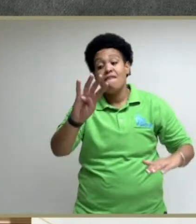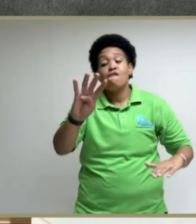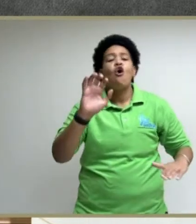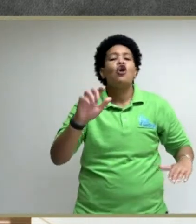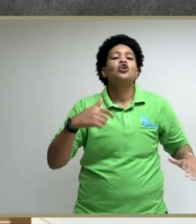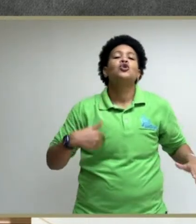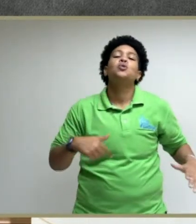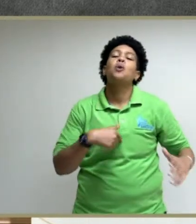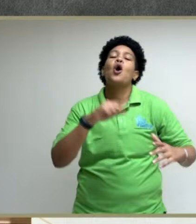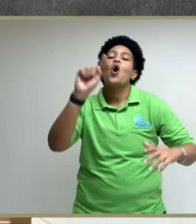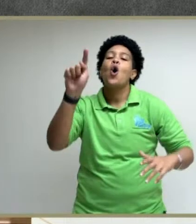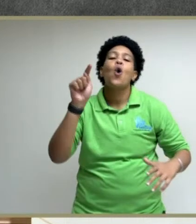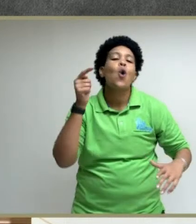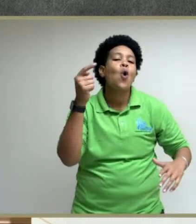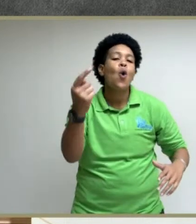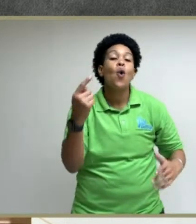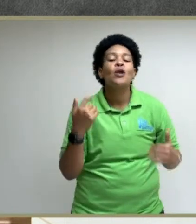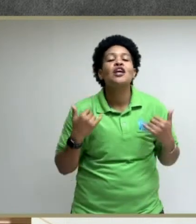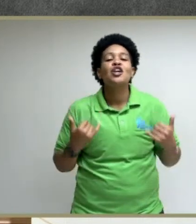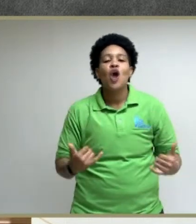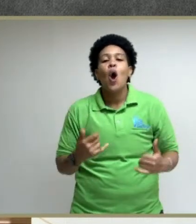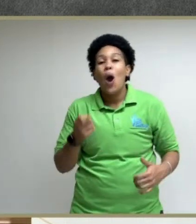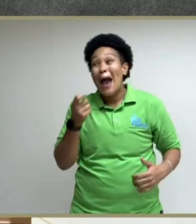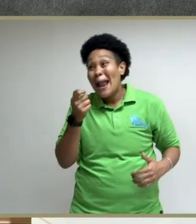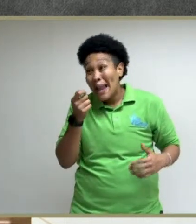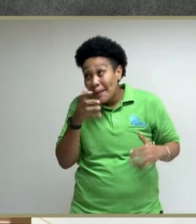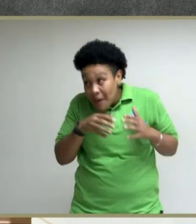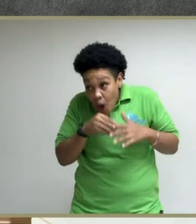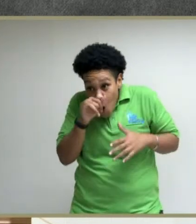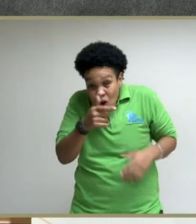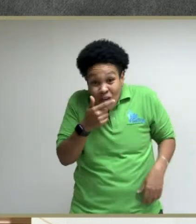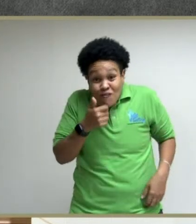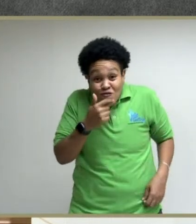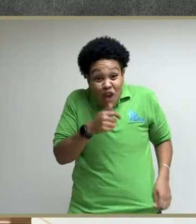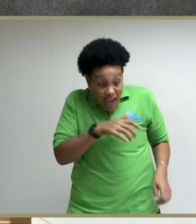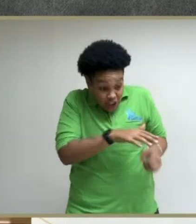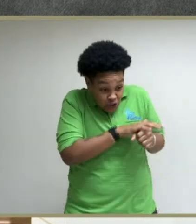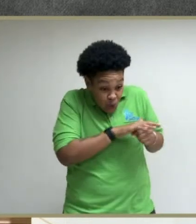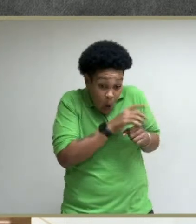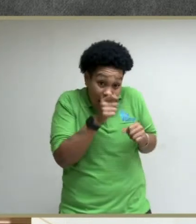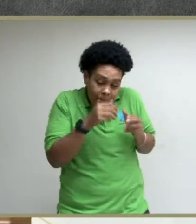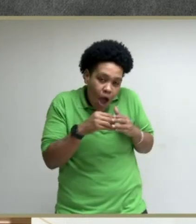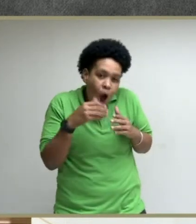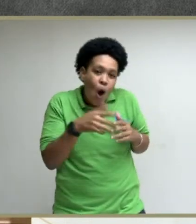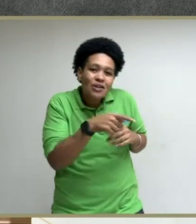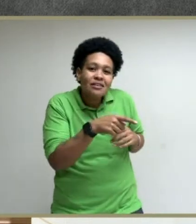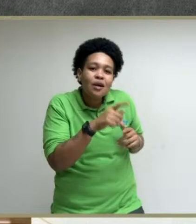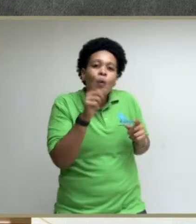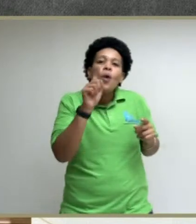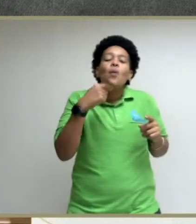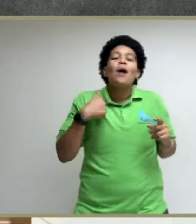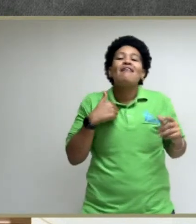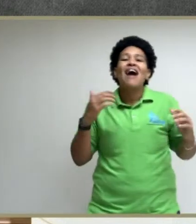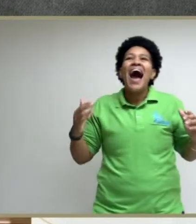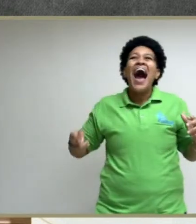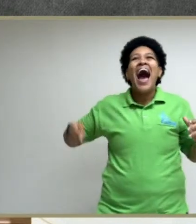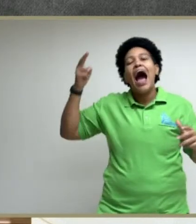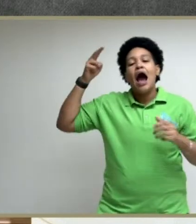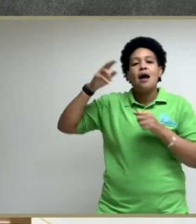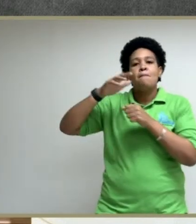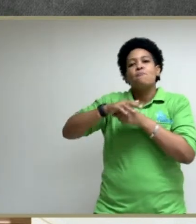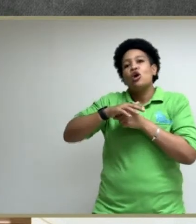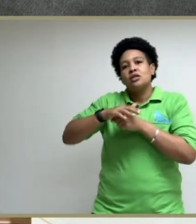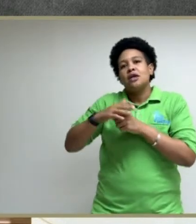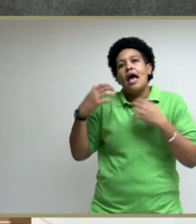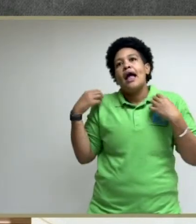we are only just now a little bit out of that red zone where we would have had high pressure on the health